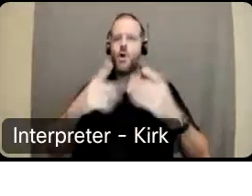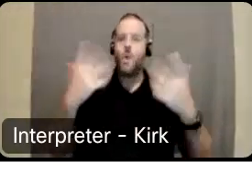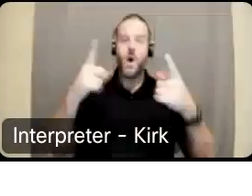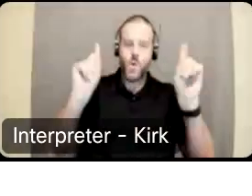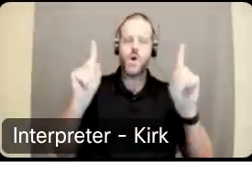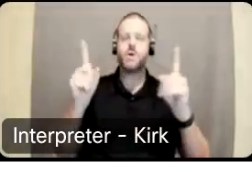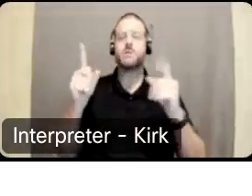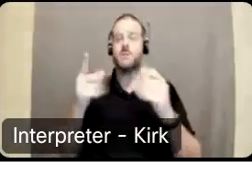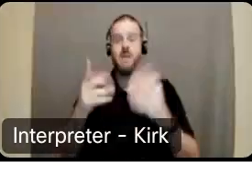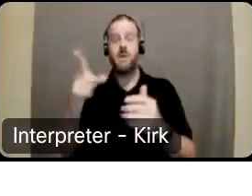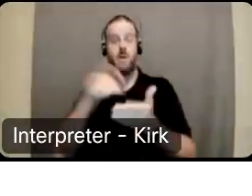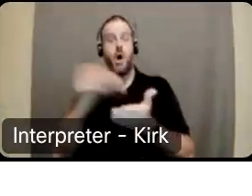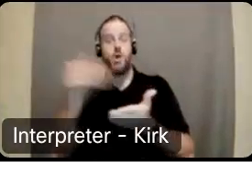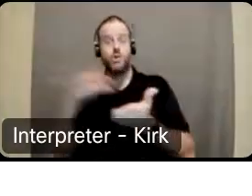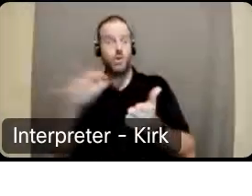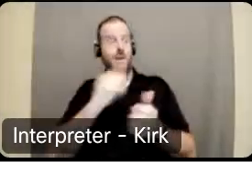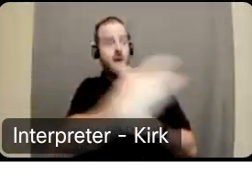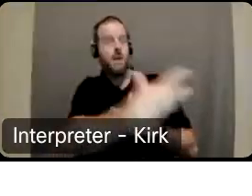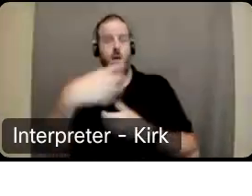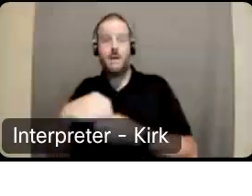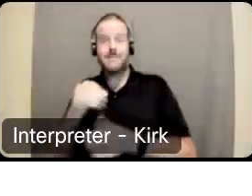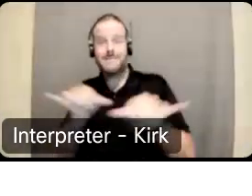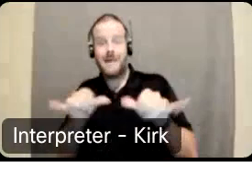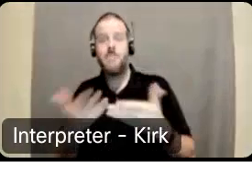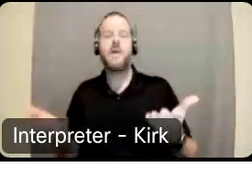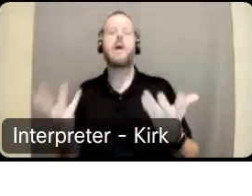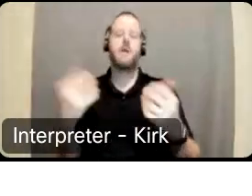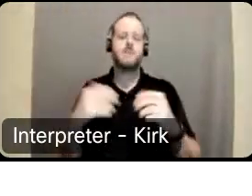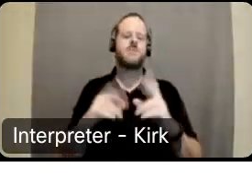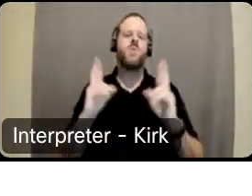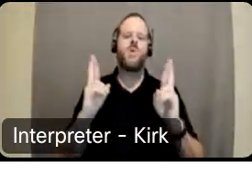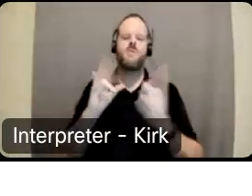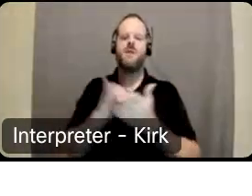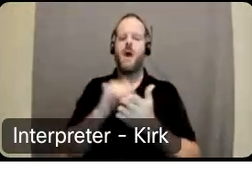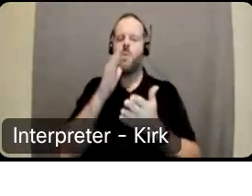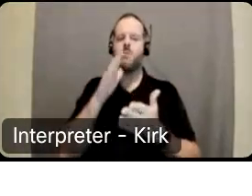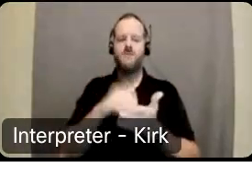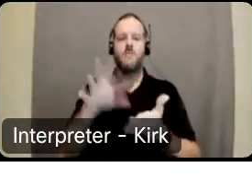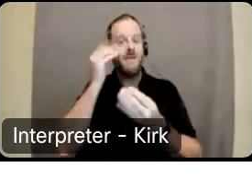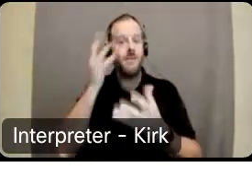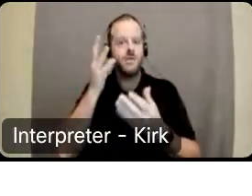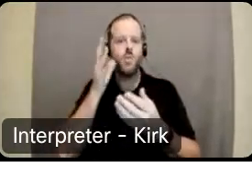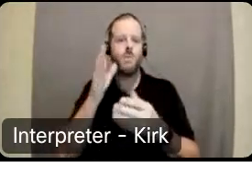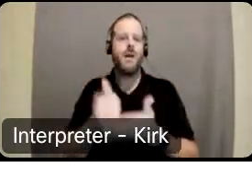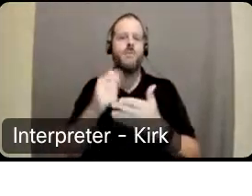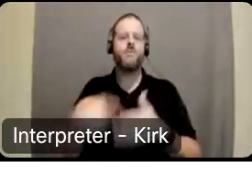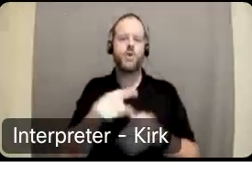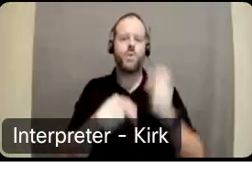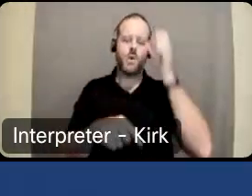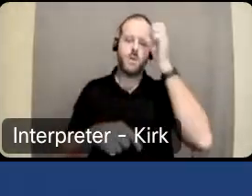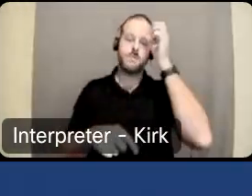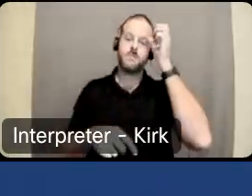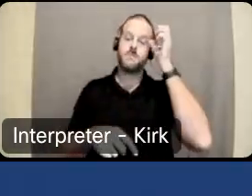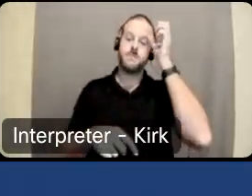for another student, and so on and so forth. So hopefully information that's helpful to you all in seeing